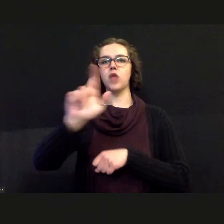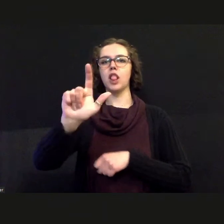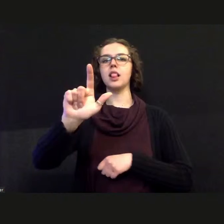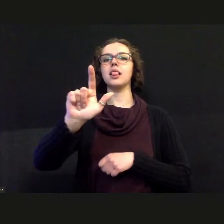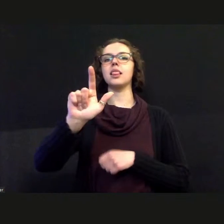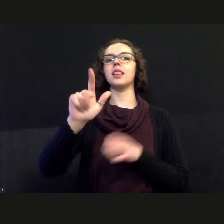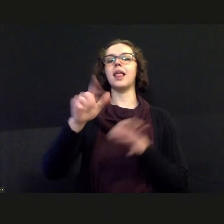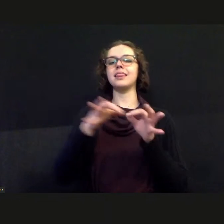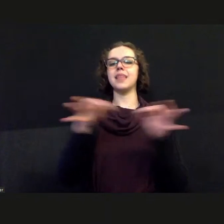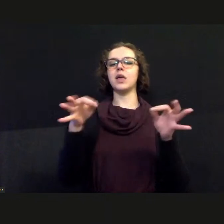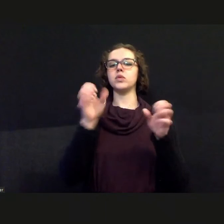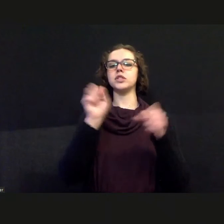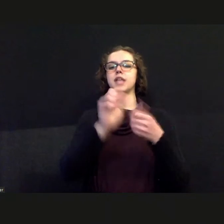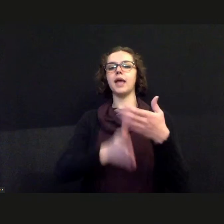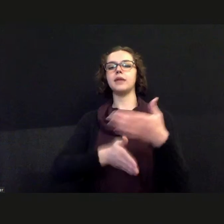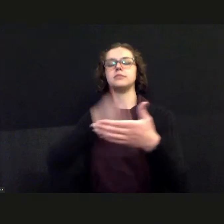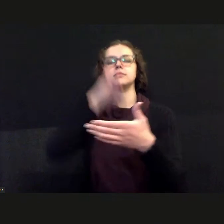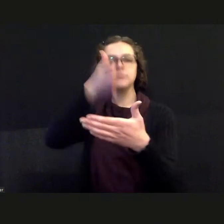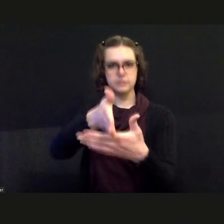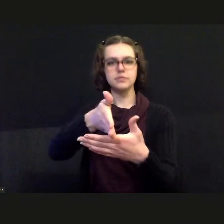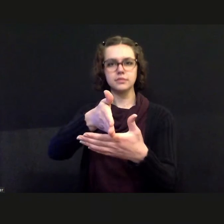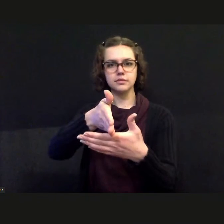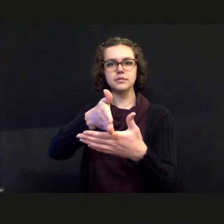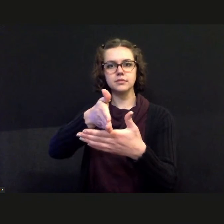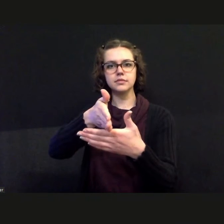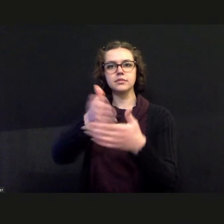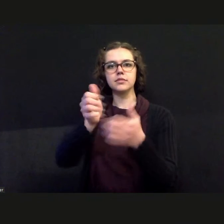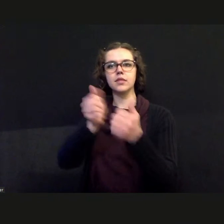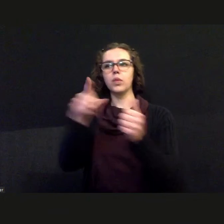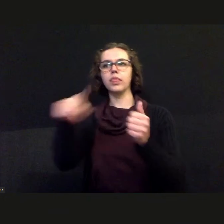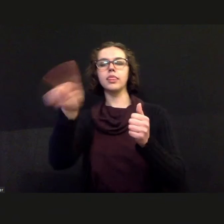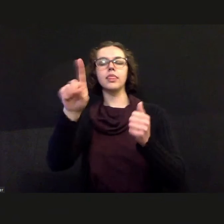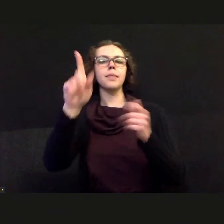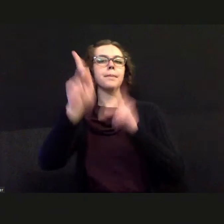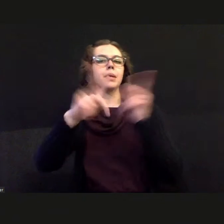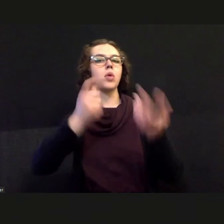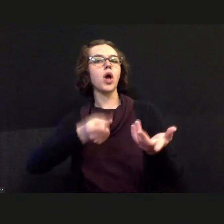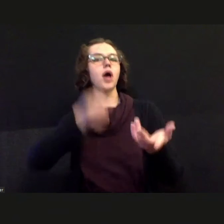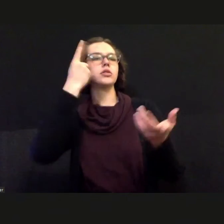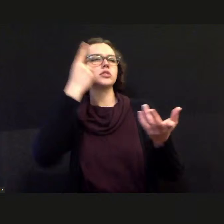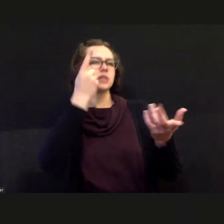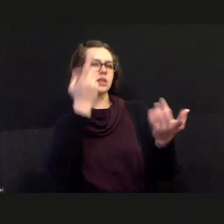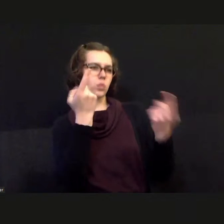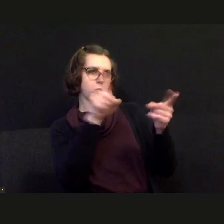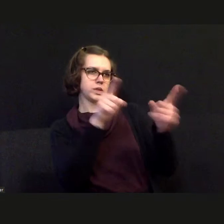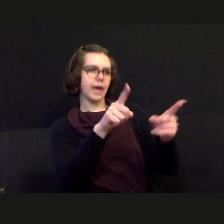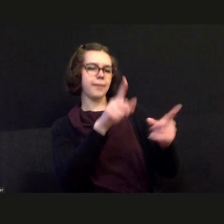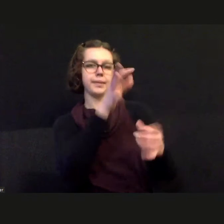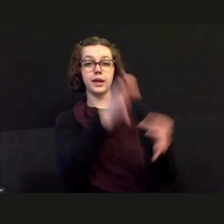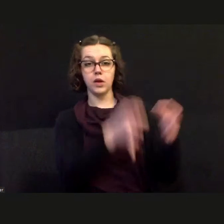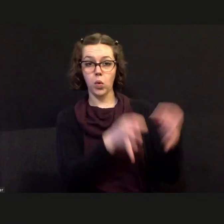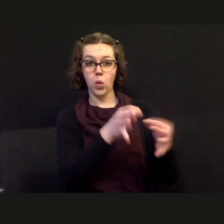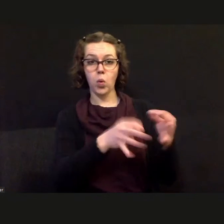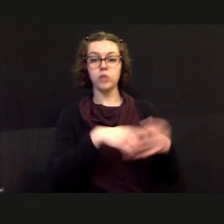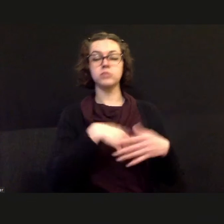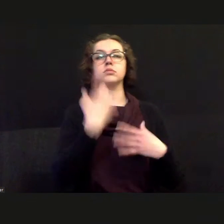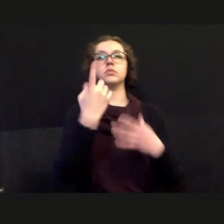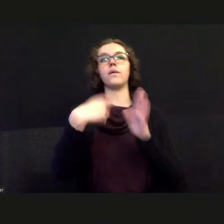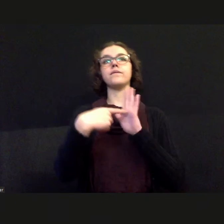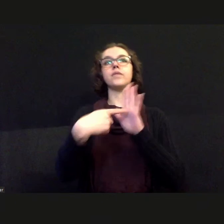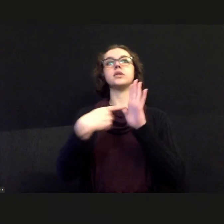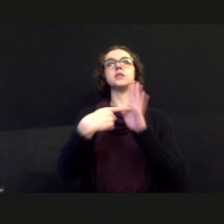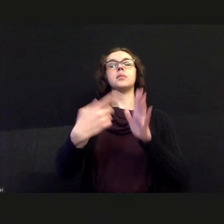language might interfere with understanding that context. And I was thinking of what happened, for example, in the case